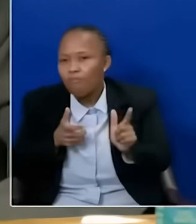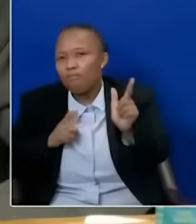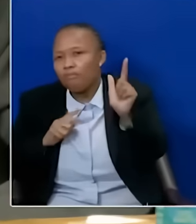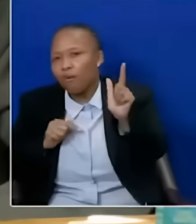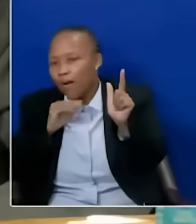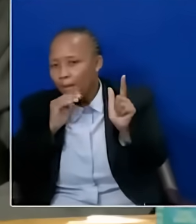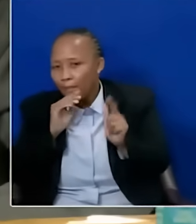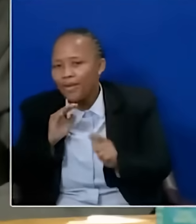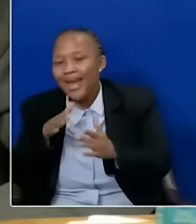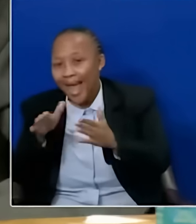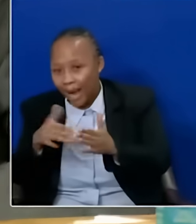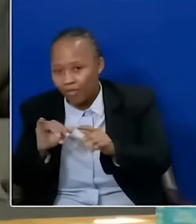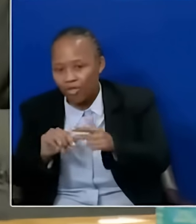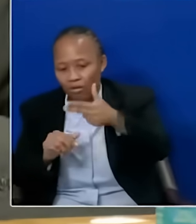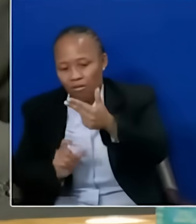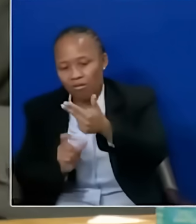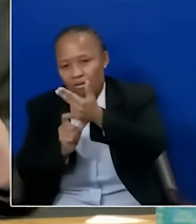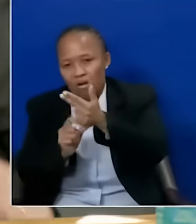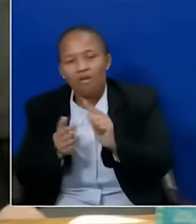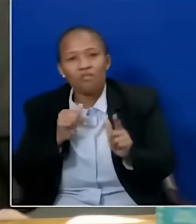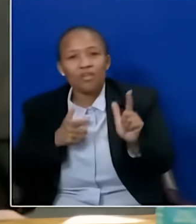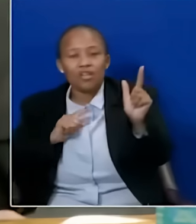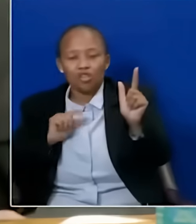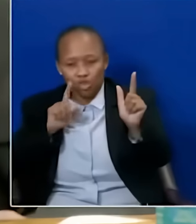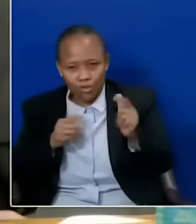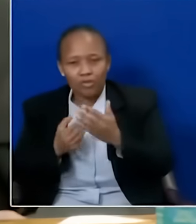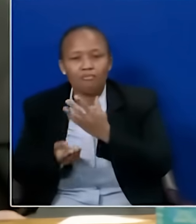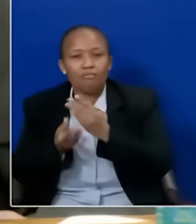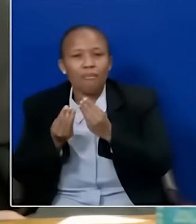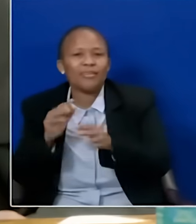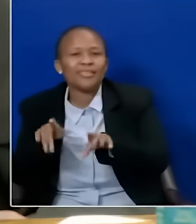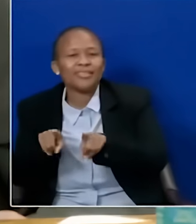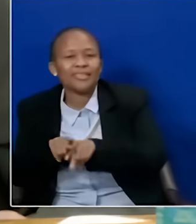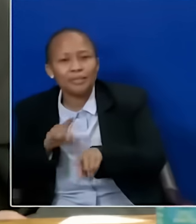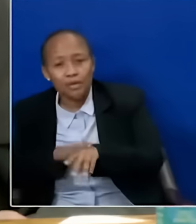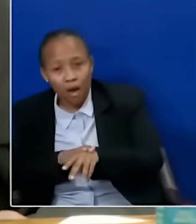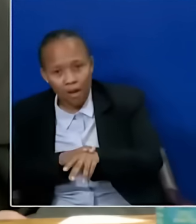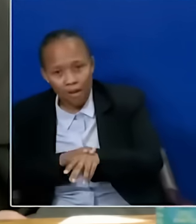at the same time. That seems to me the least important of all of the